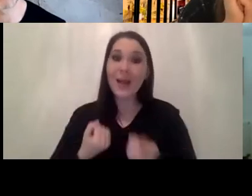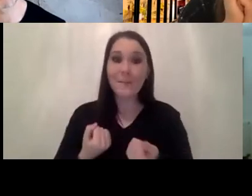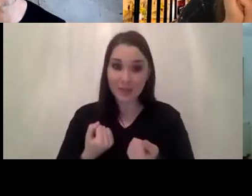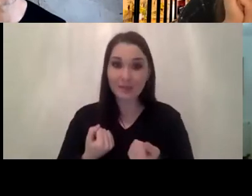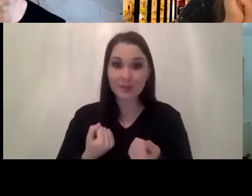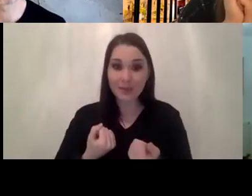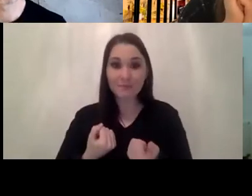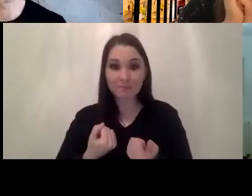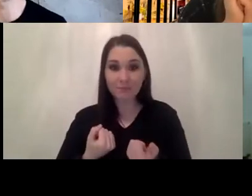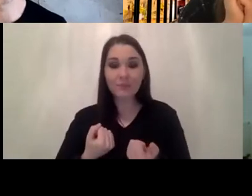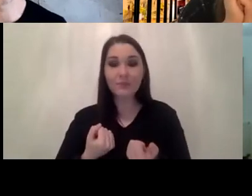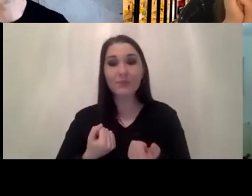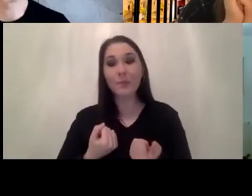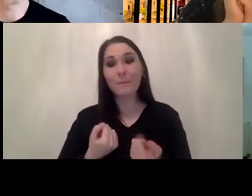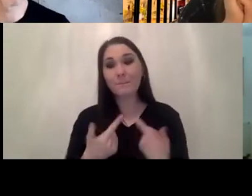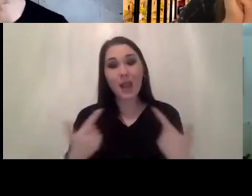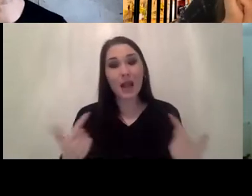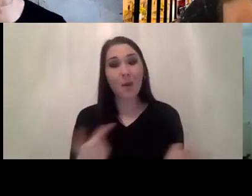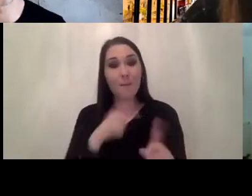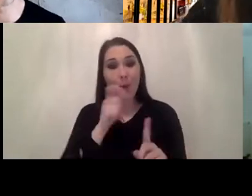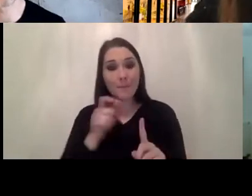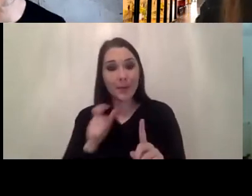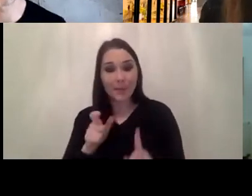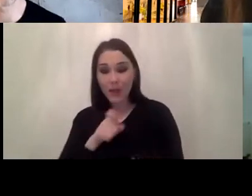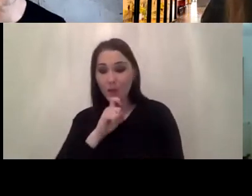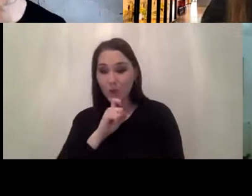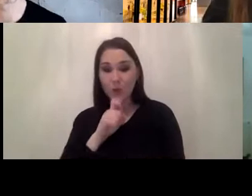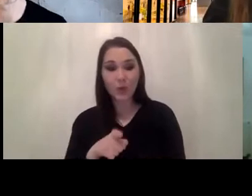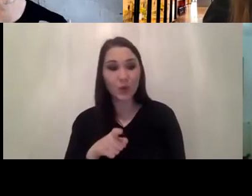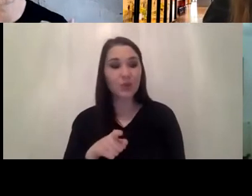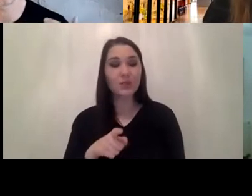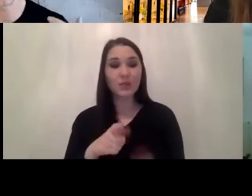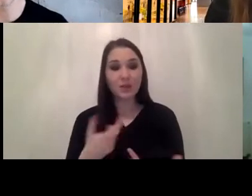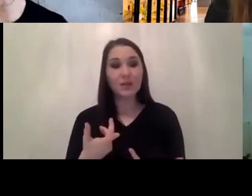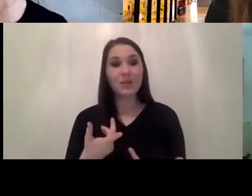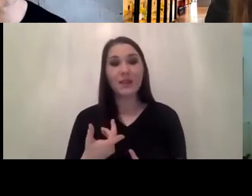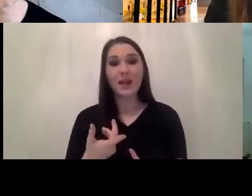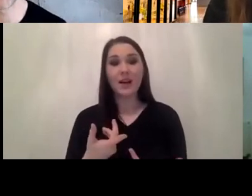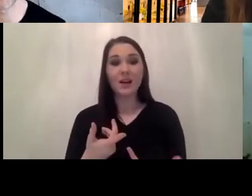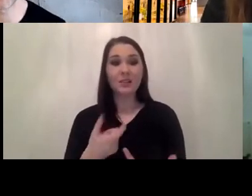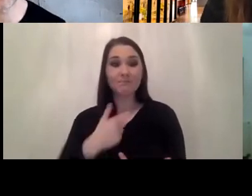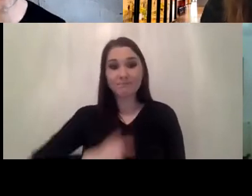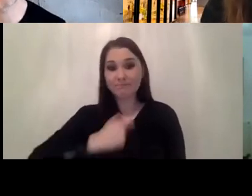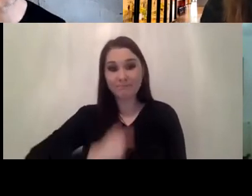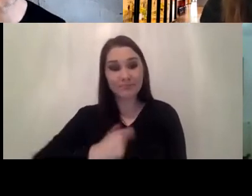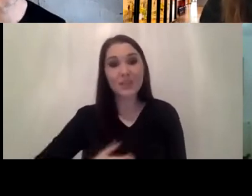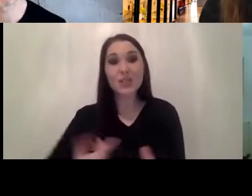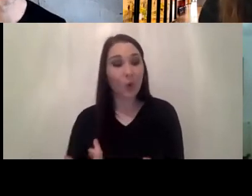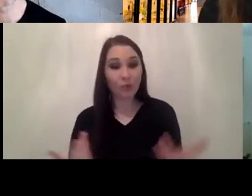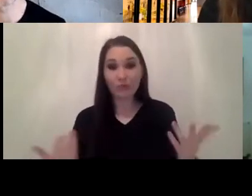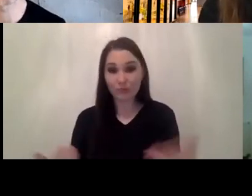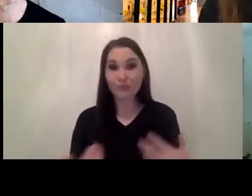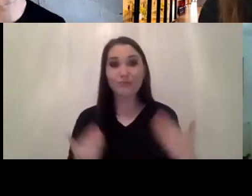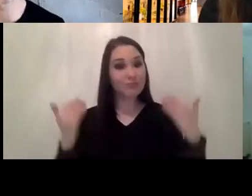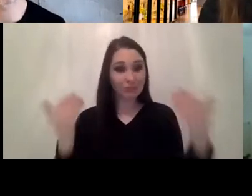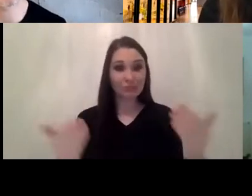way. And I think we're seeing a lot more people identifying who what their pronouns are and putting that forward. And I think that's also key to